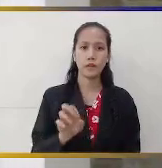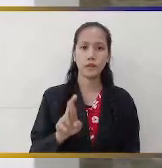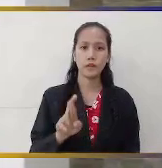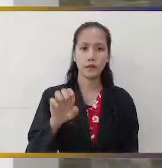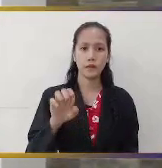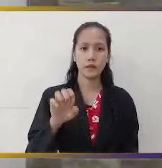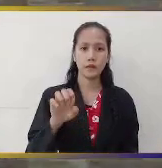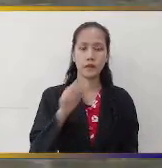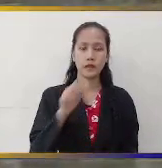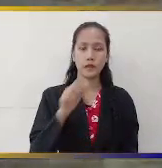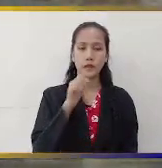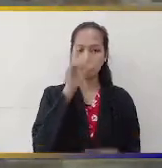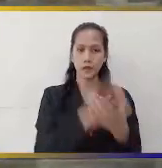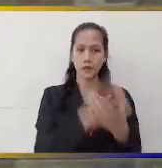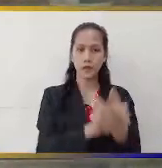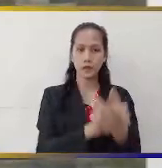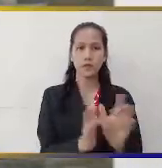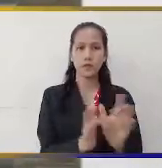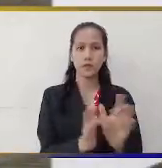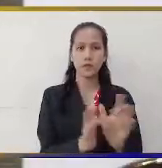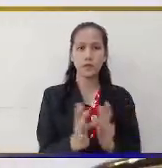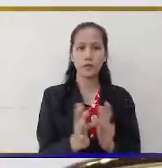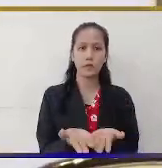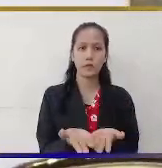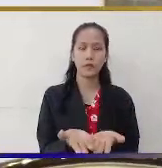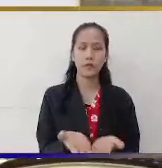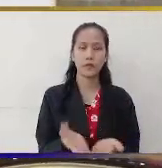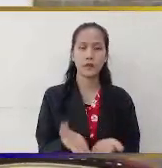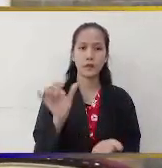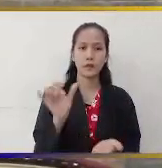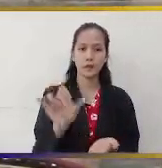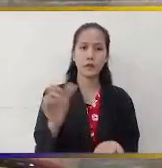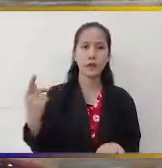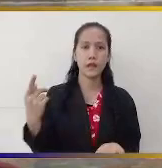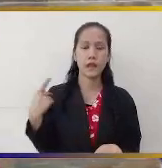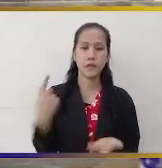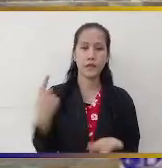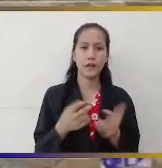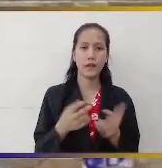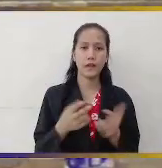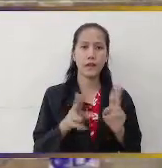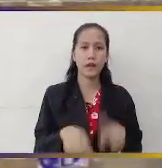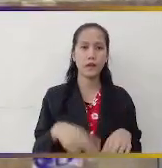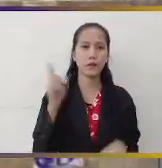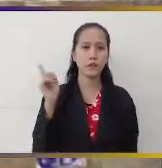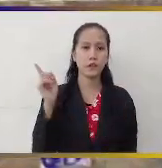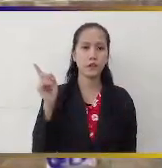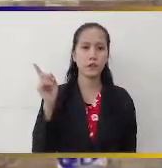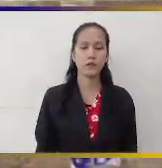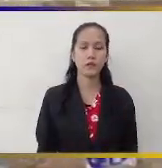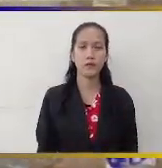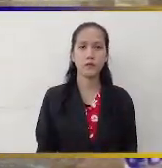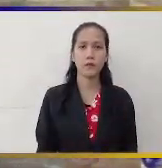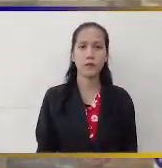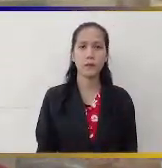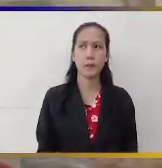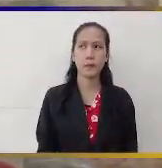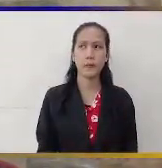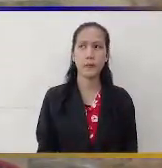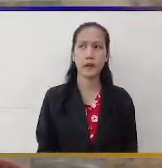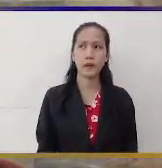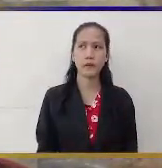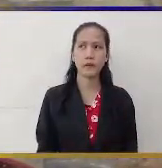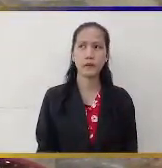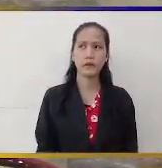was an Inquisition going on where people were being hung upside down, burned at the